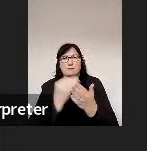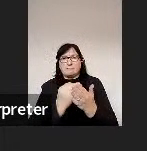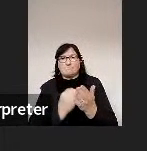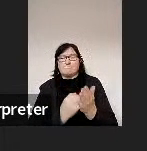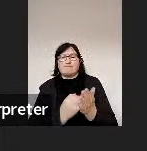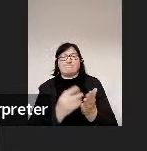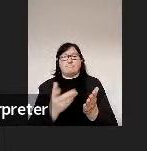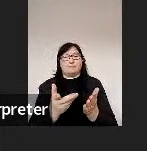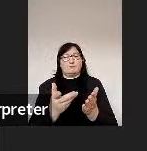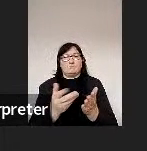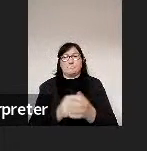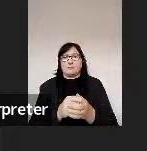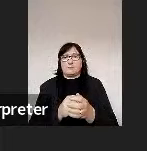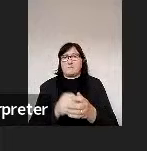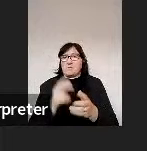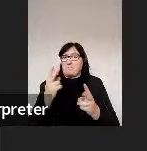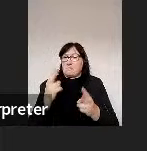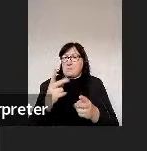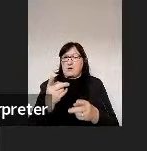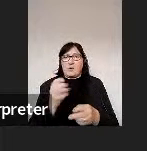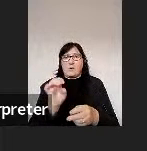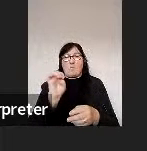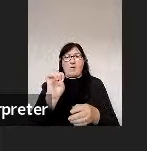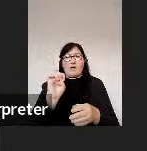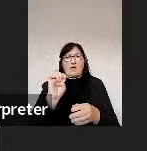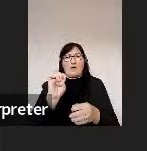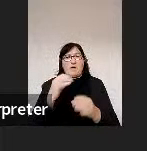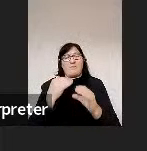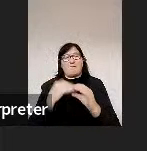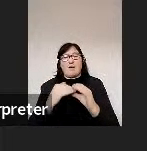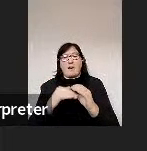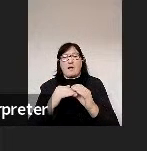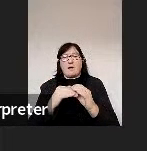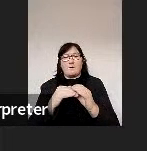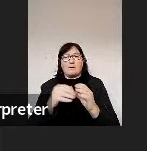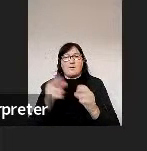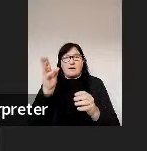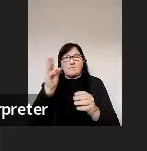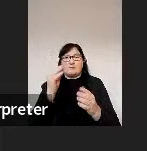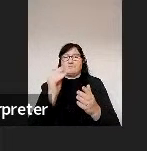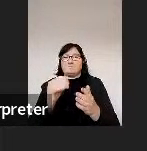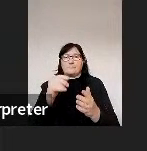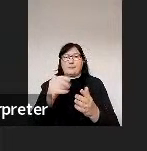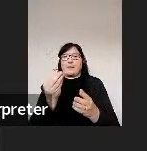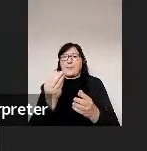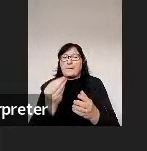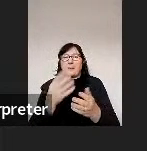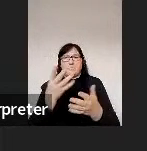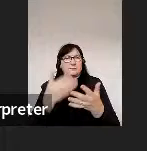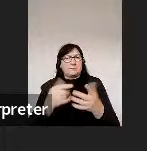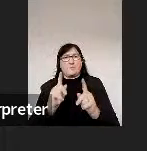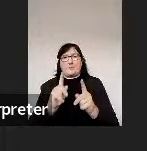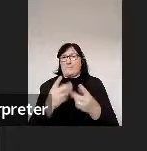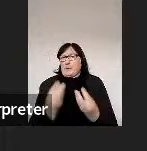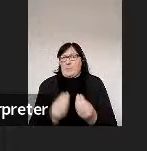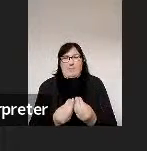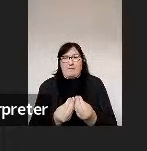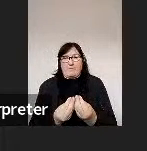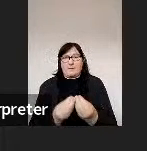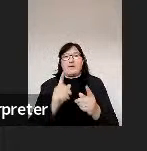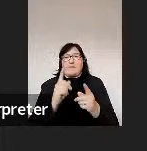an e-filing credentials or profile, you simply have to visit the nearest customs branch.